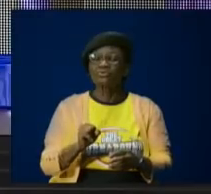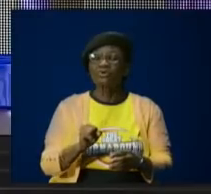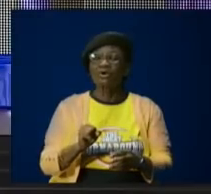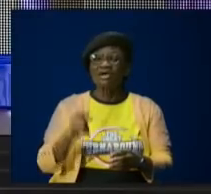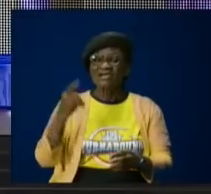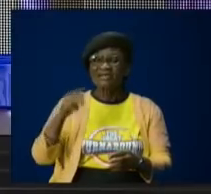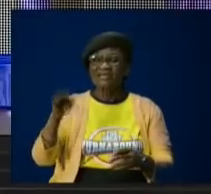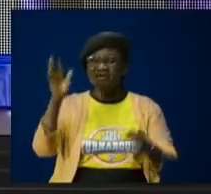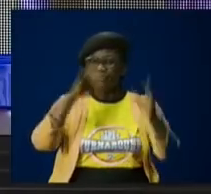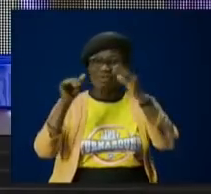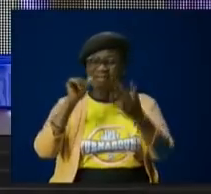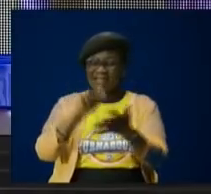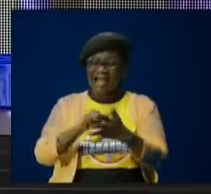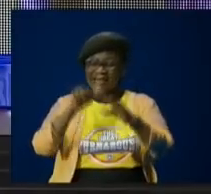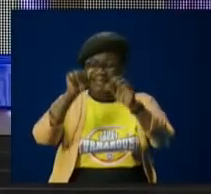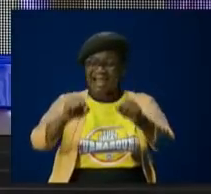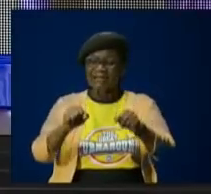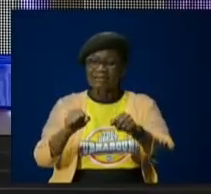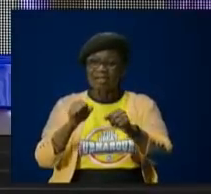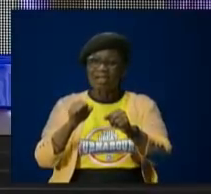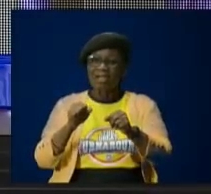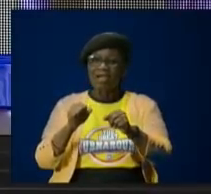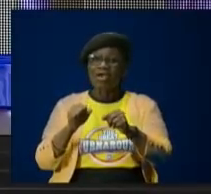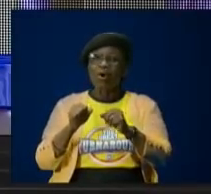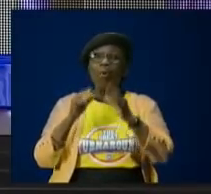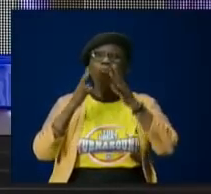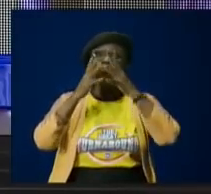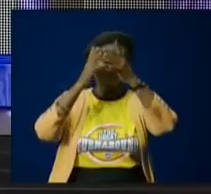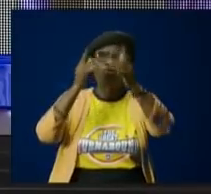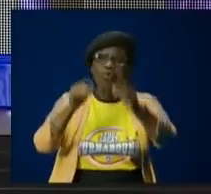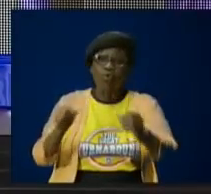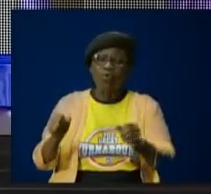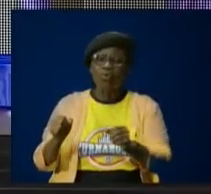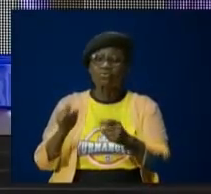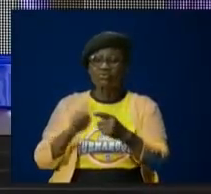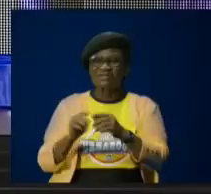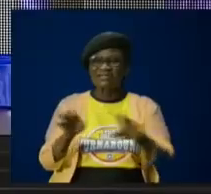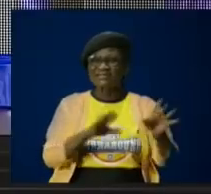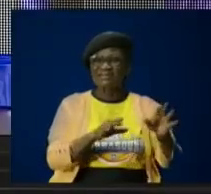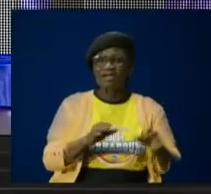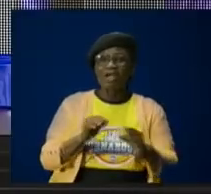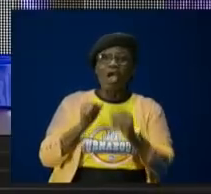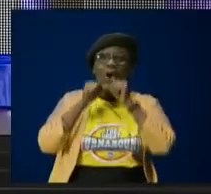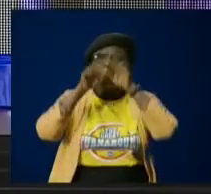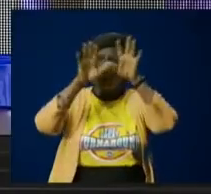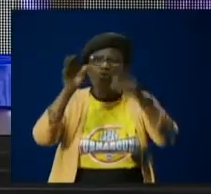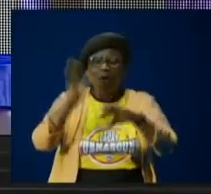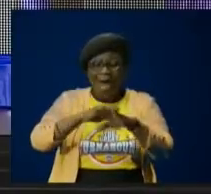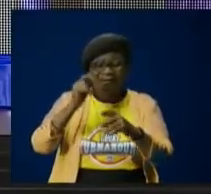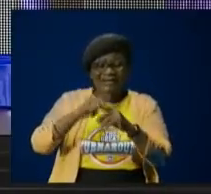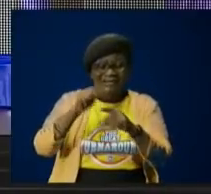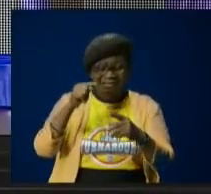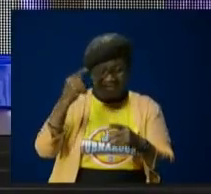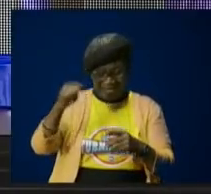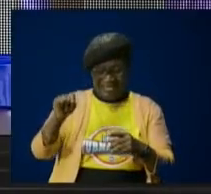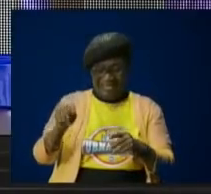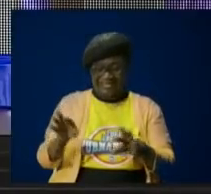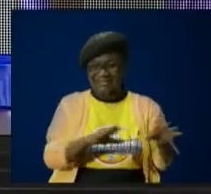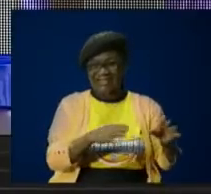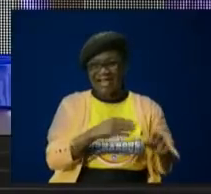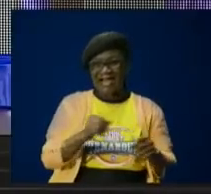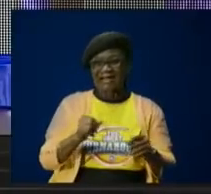blow upon the sea to cause a storm blew on the sea and created a path.